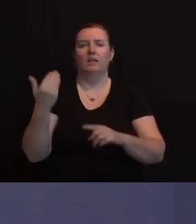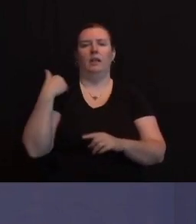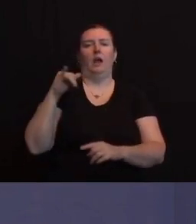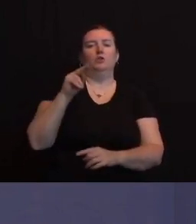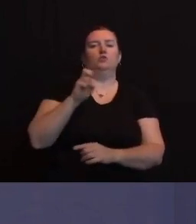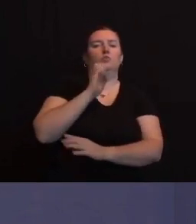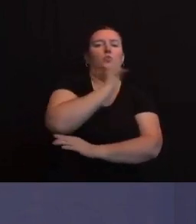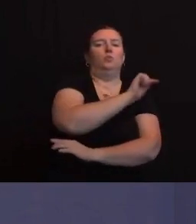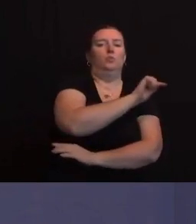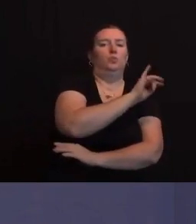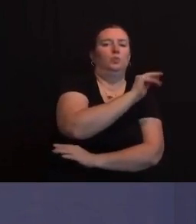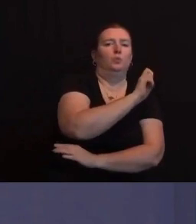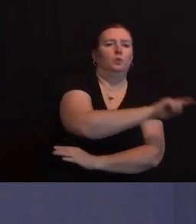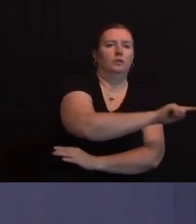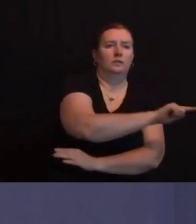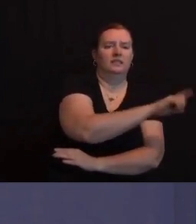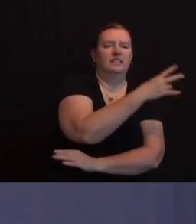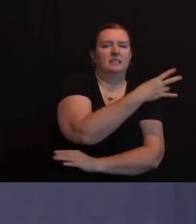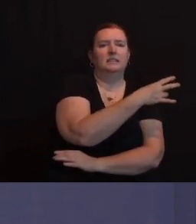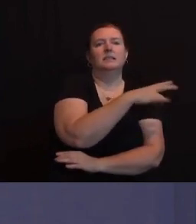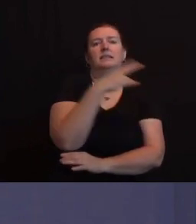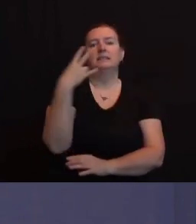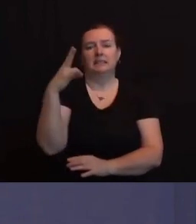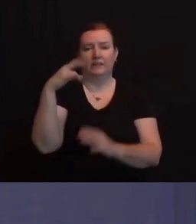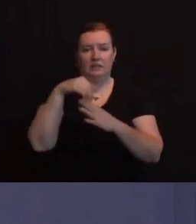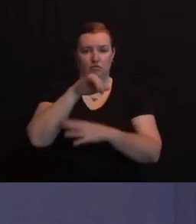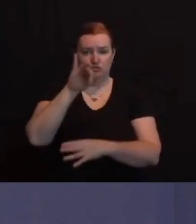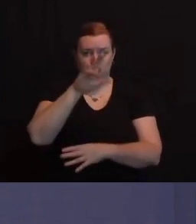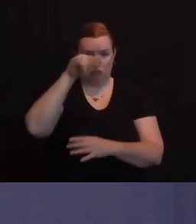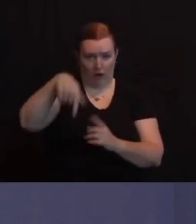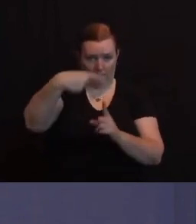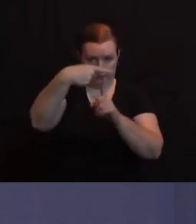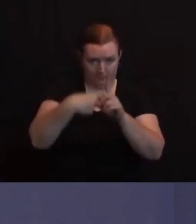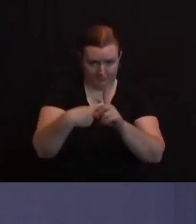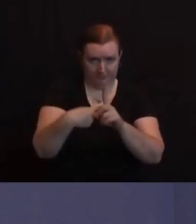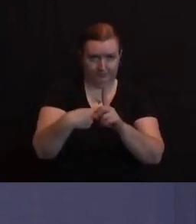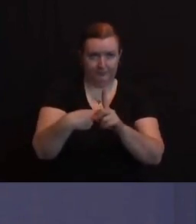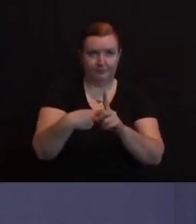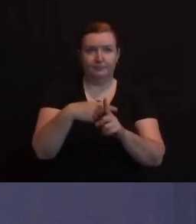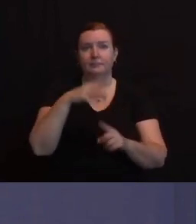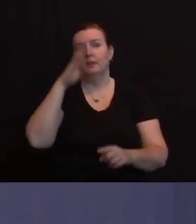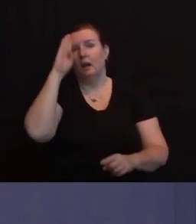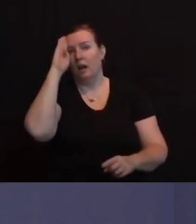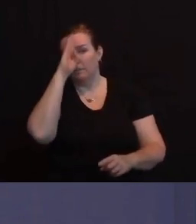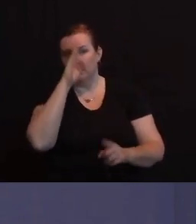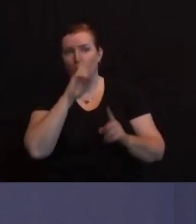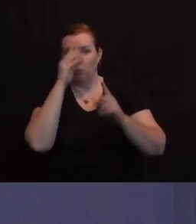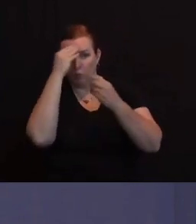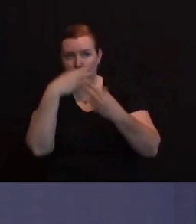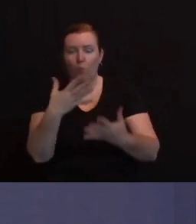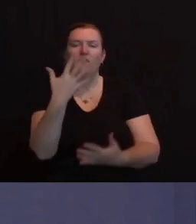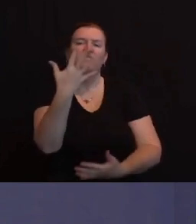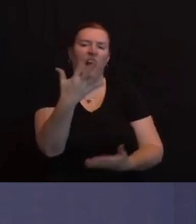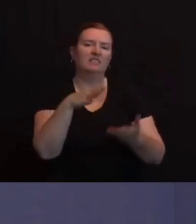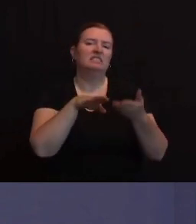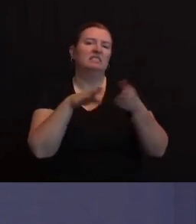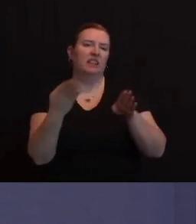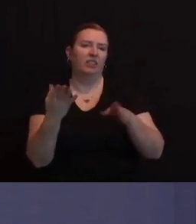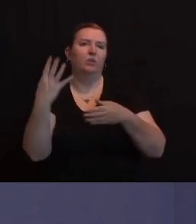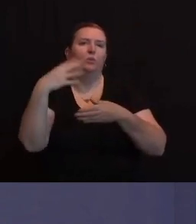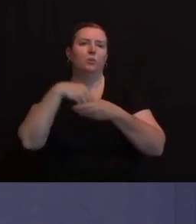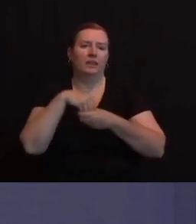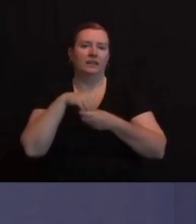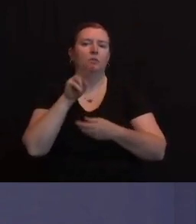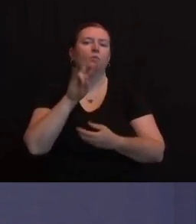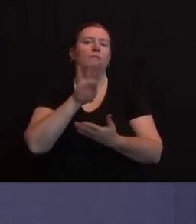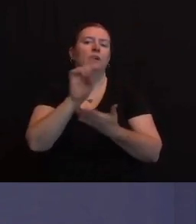17 are from July, and our hospitals reported 5 deaths within the last 24 hours ending 10 p.m. last